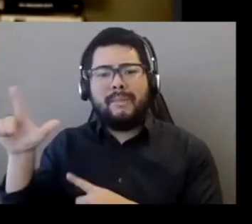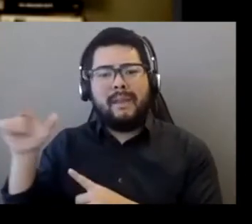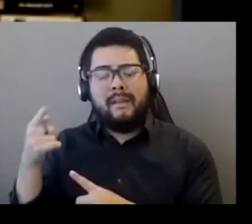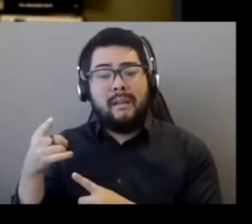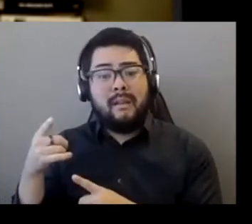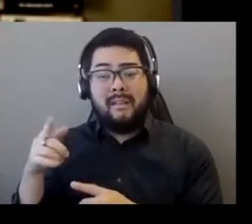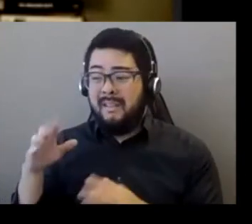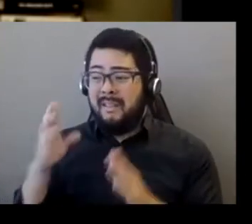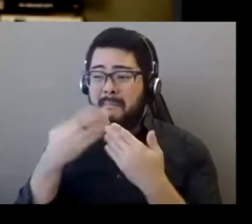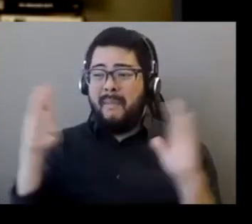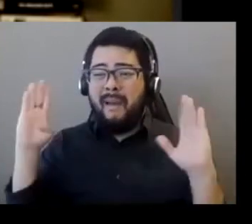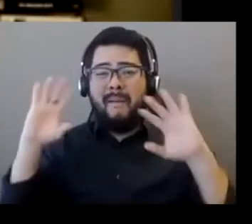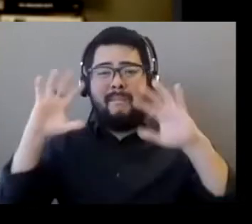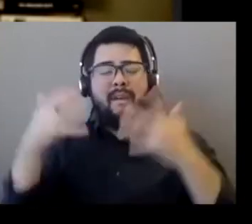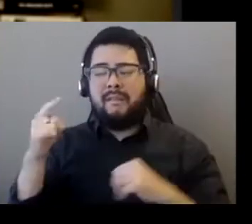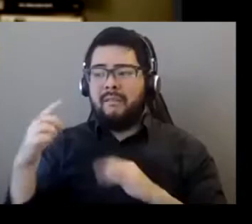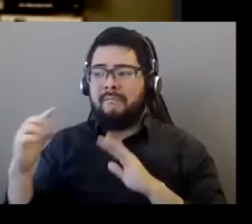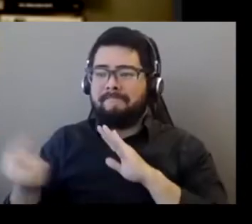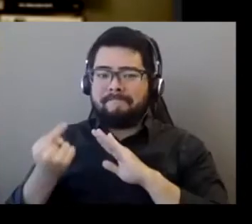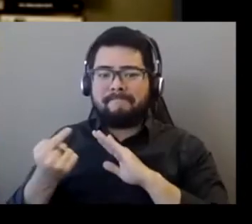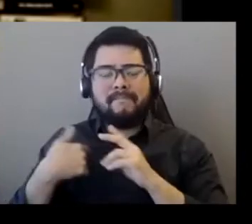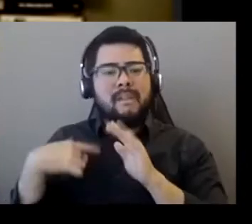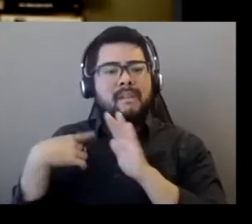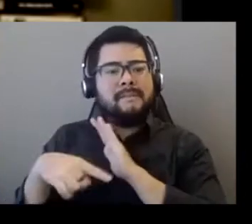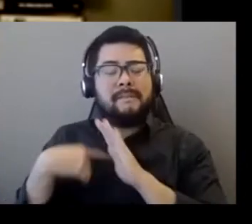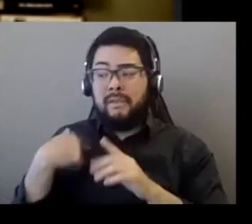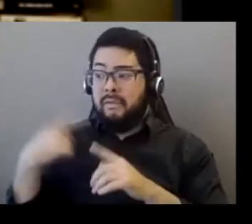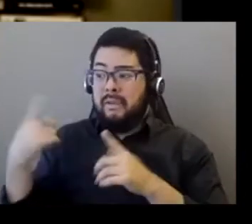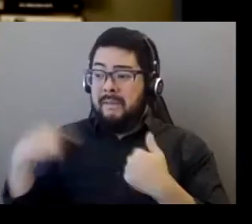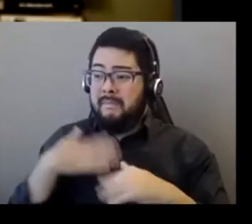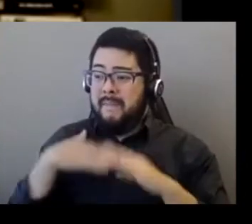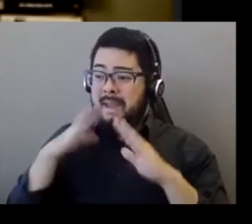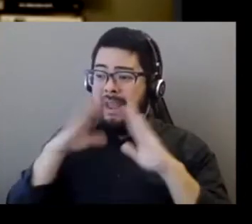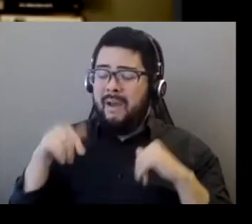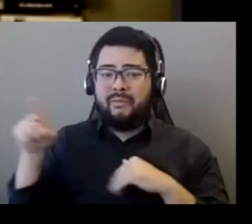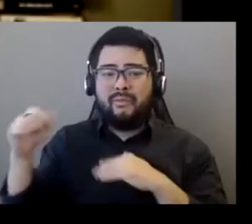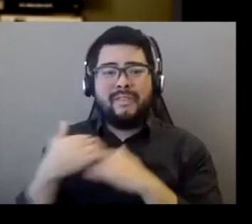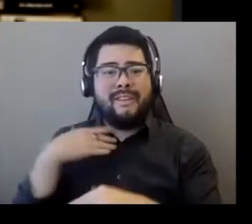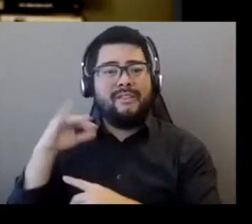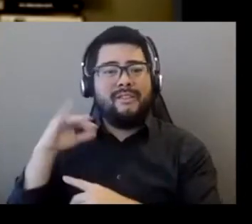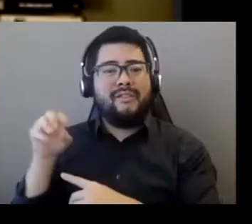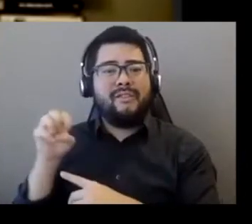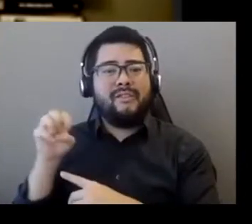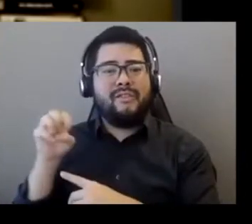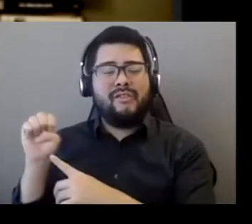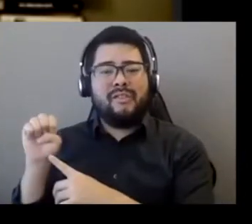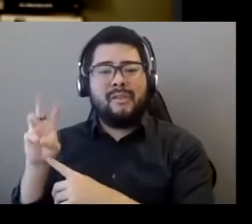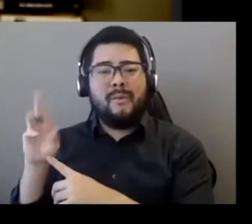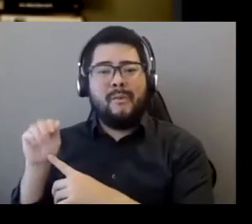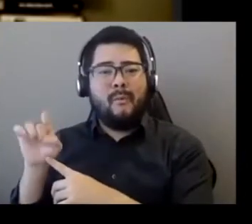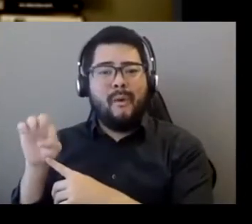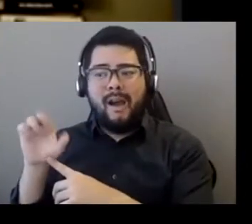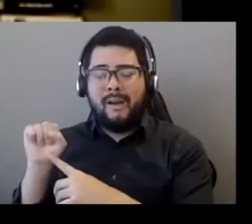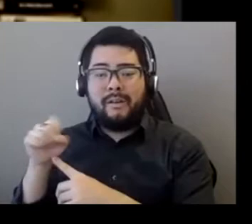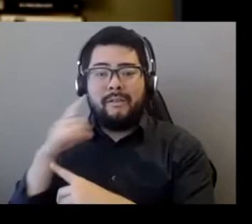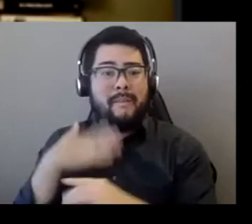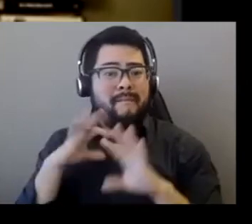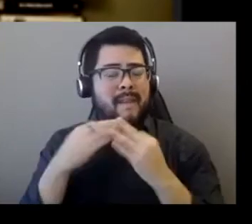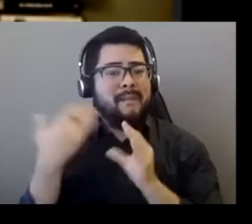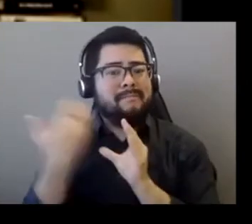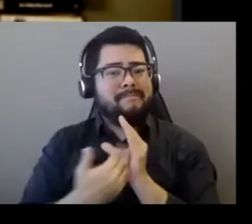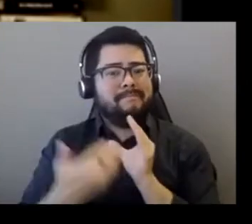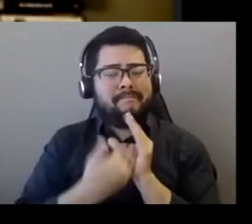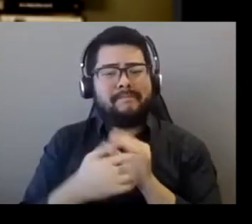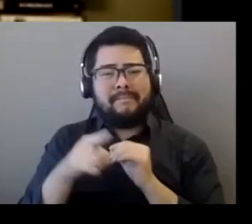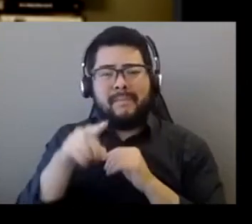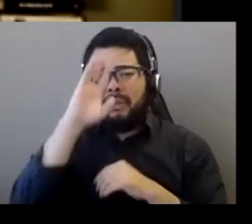me publicly. You humiliated me. You came to my house. You sent Jesse Waters to my house to harass my family. Jesse Waters, you